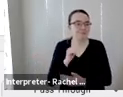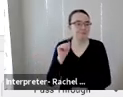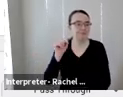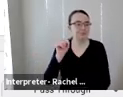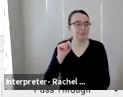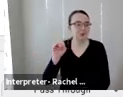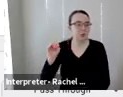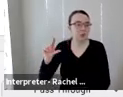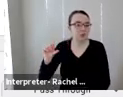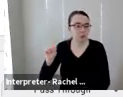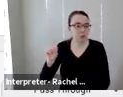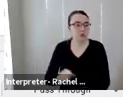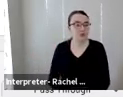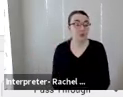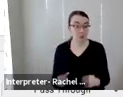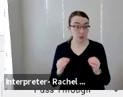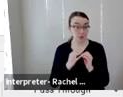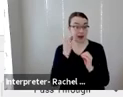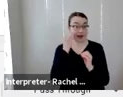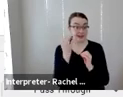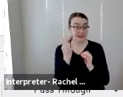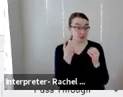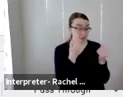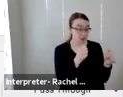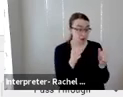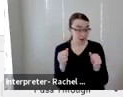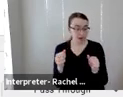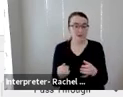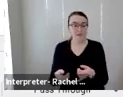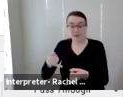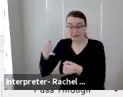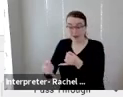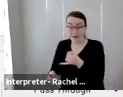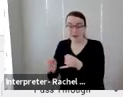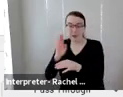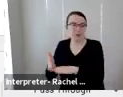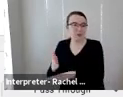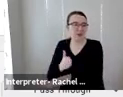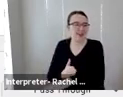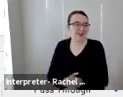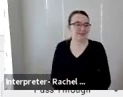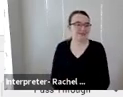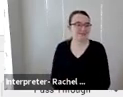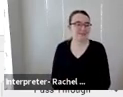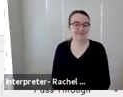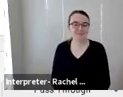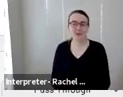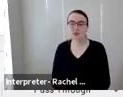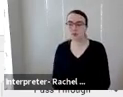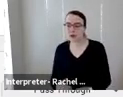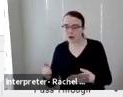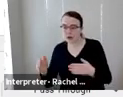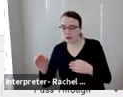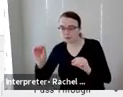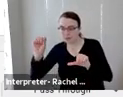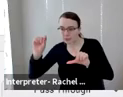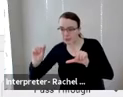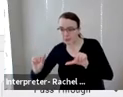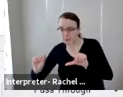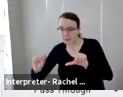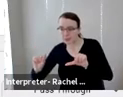explore, the better the final should be, right? And so if I go through this and I turn this down a little bit